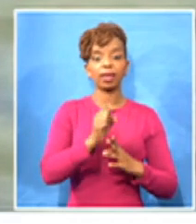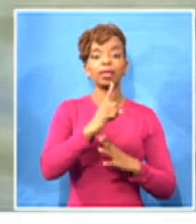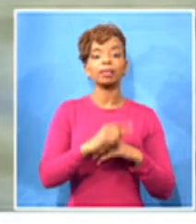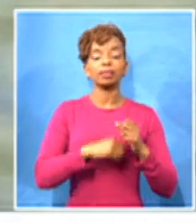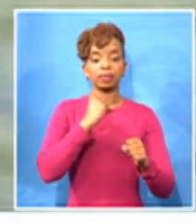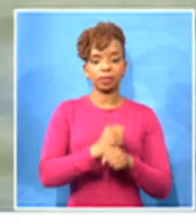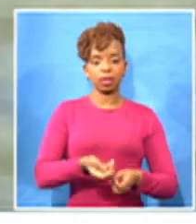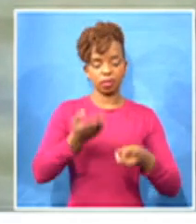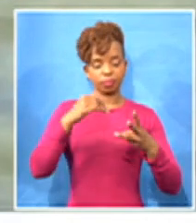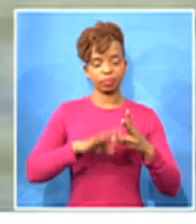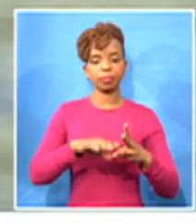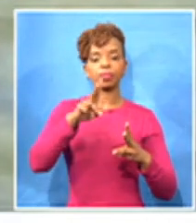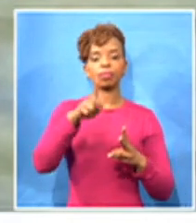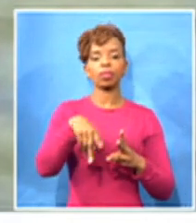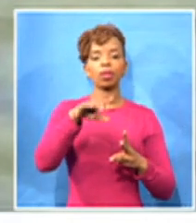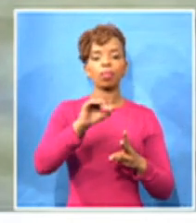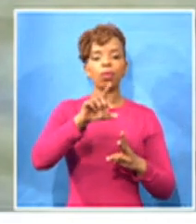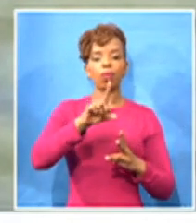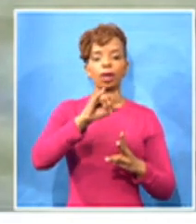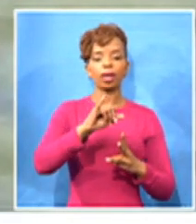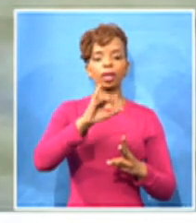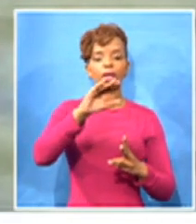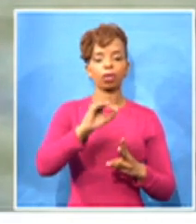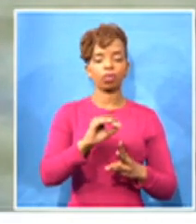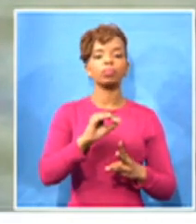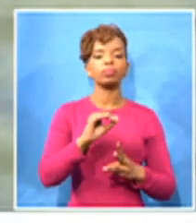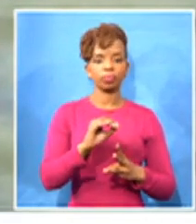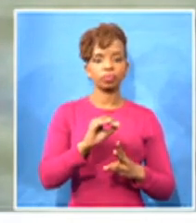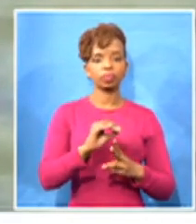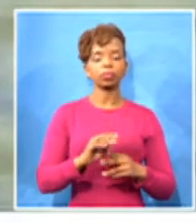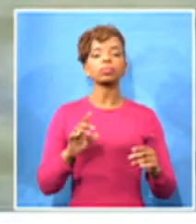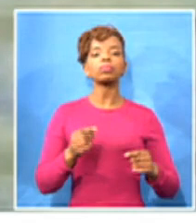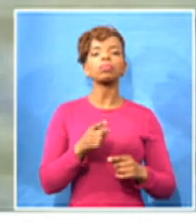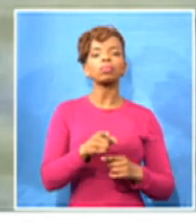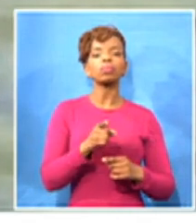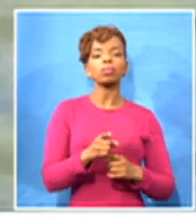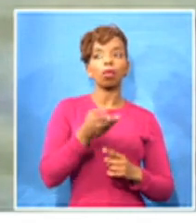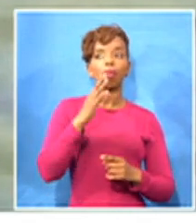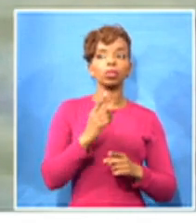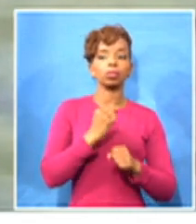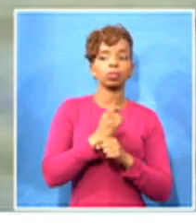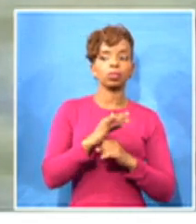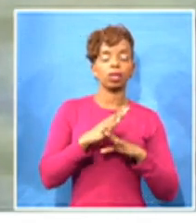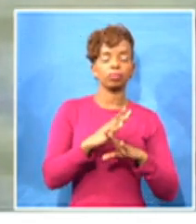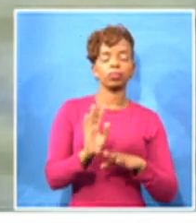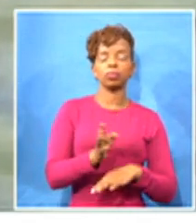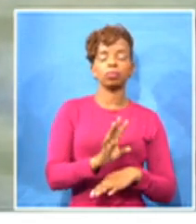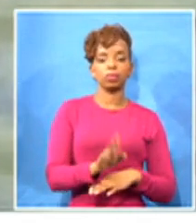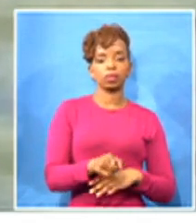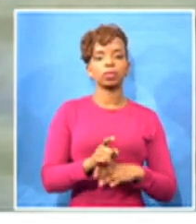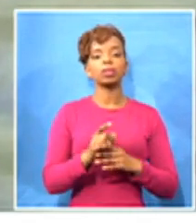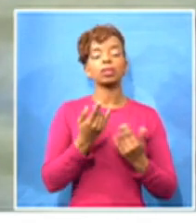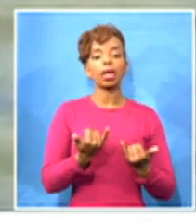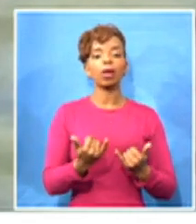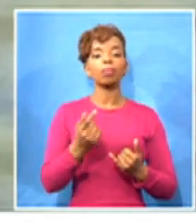polio. So really, as a mother, as an individual who is opting out of vaccine, you need to be very mindful of the